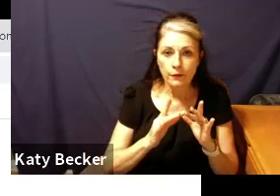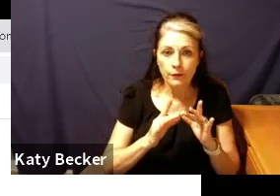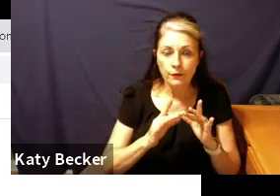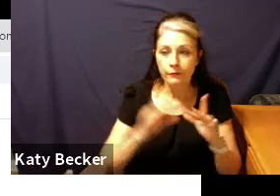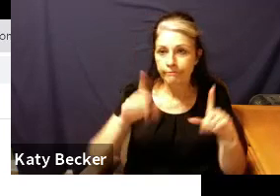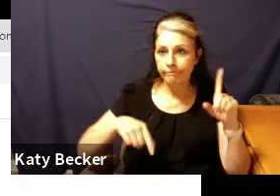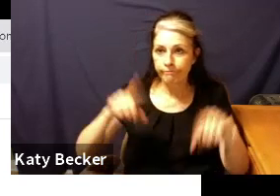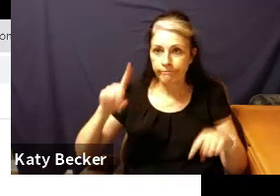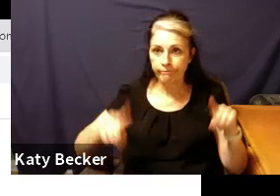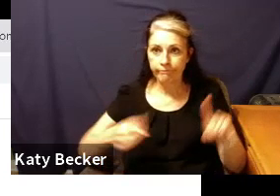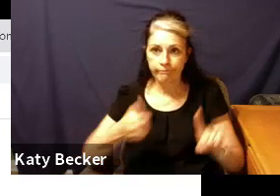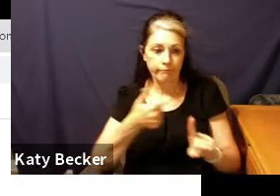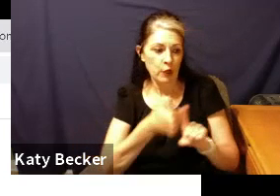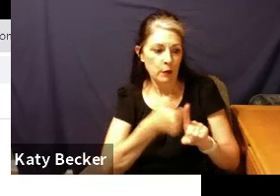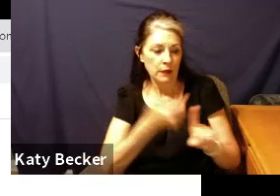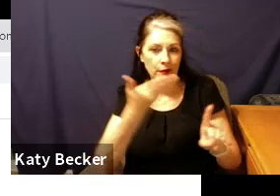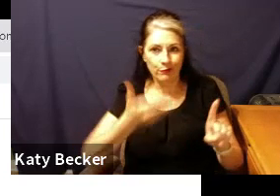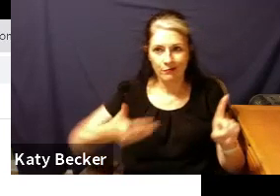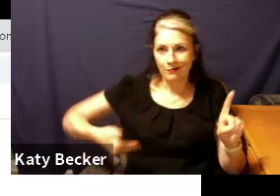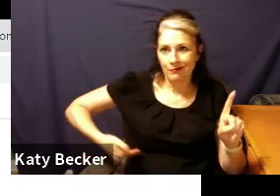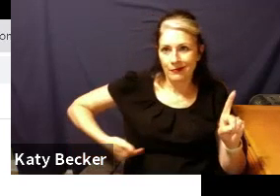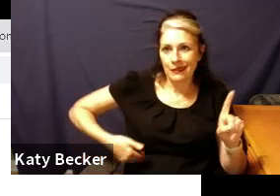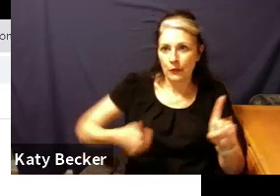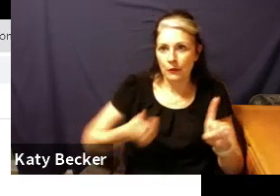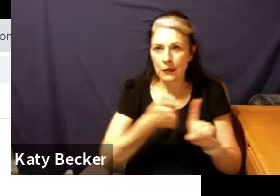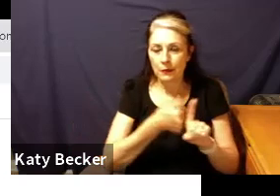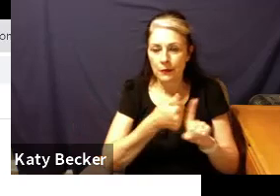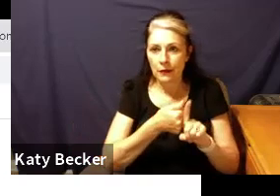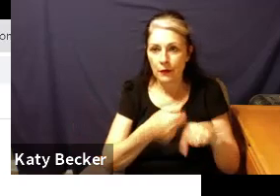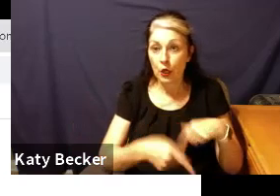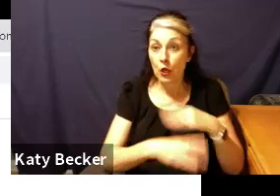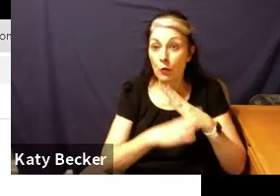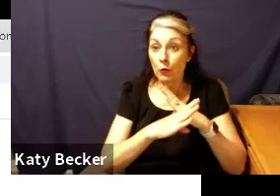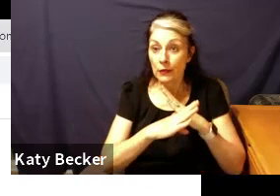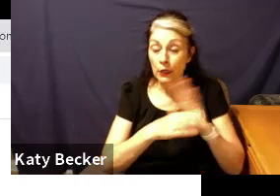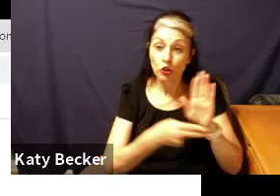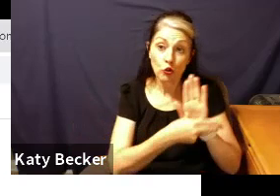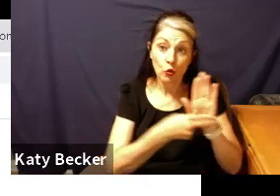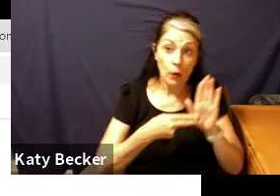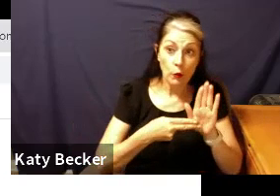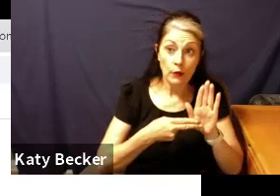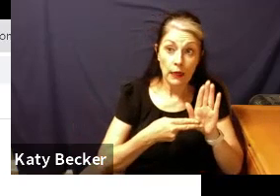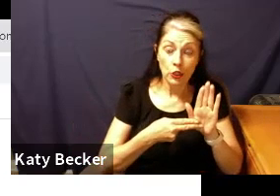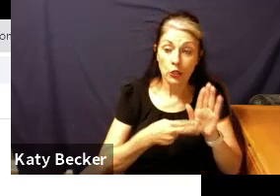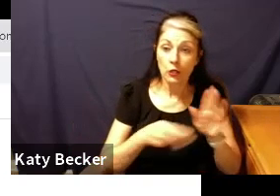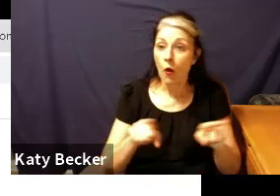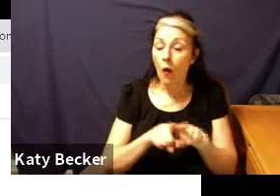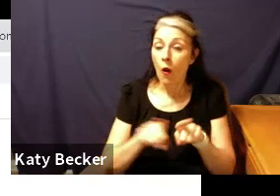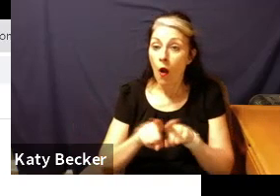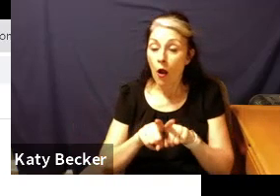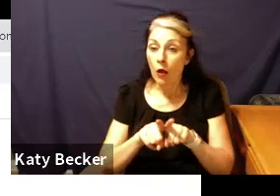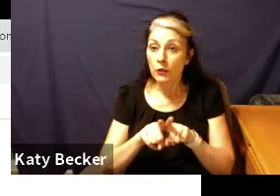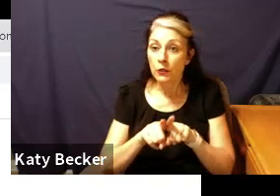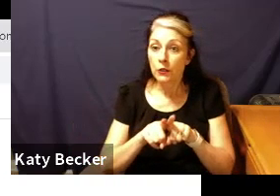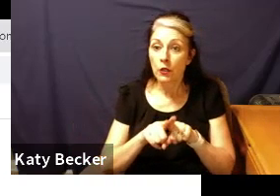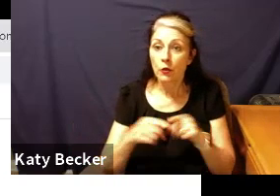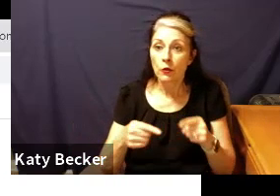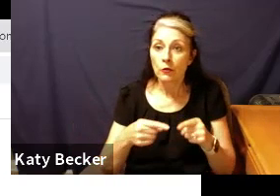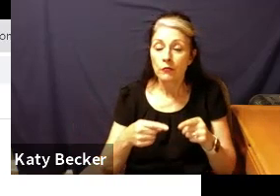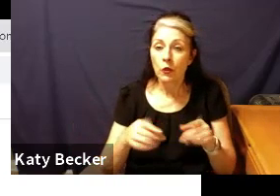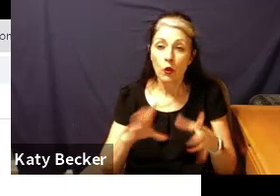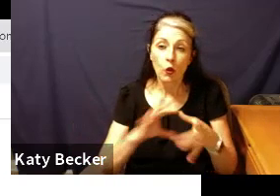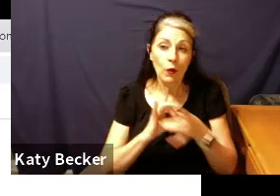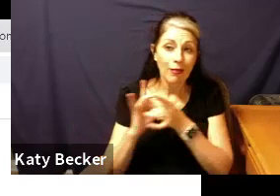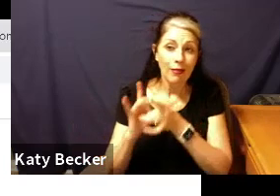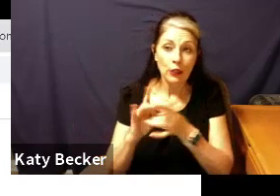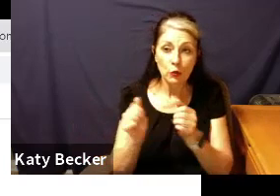sense of themselves, how it impacts their reputation, but also how it affects their relationships